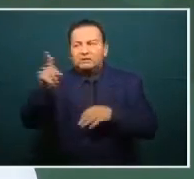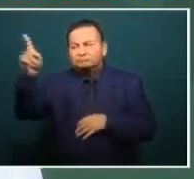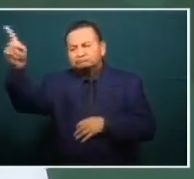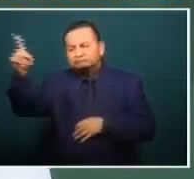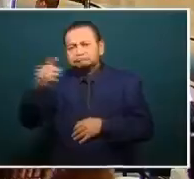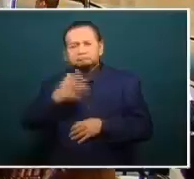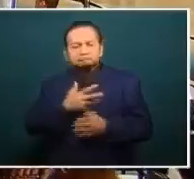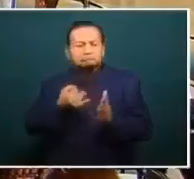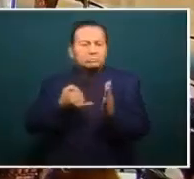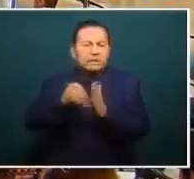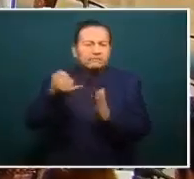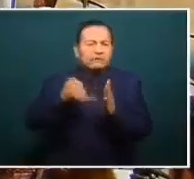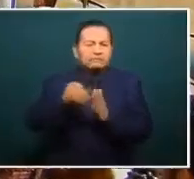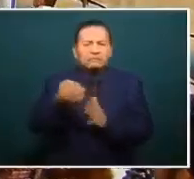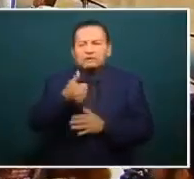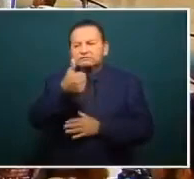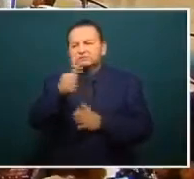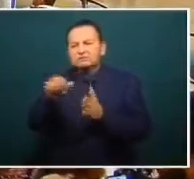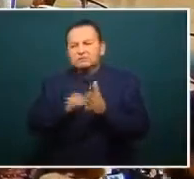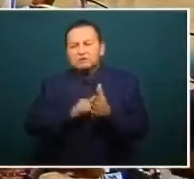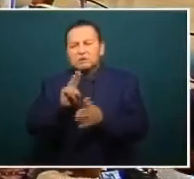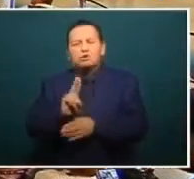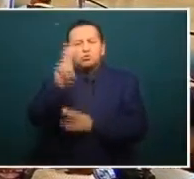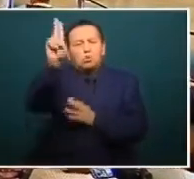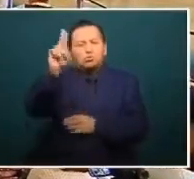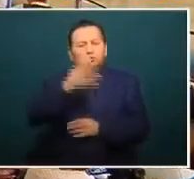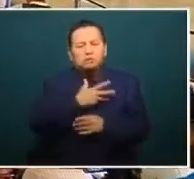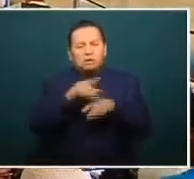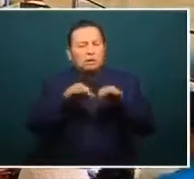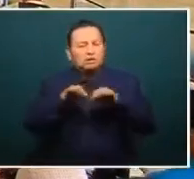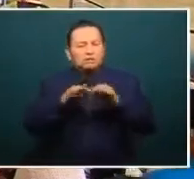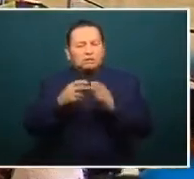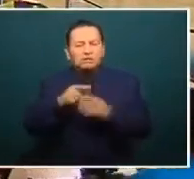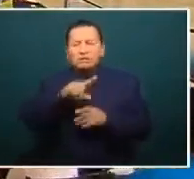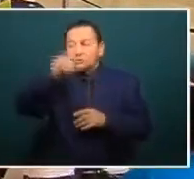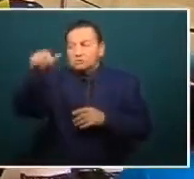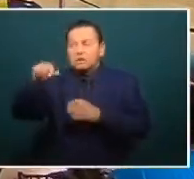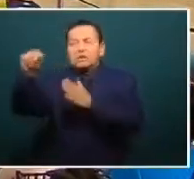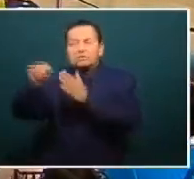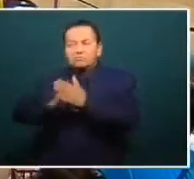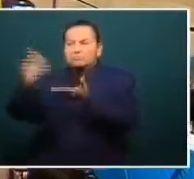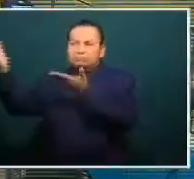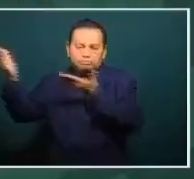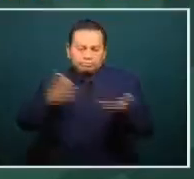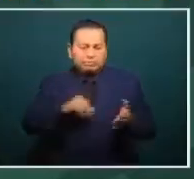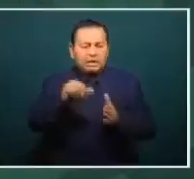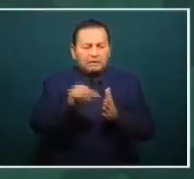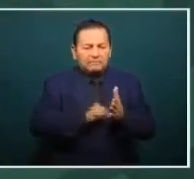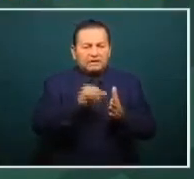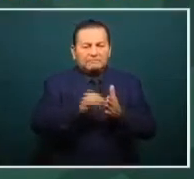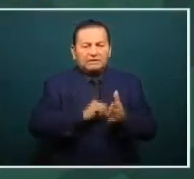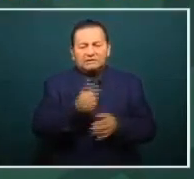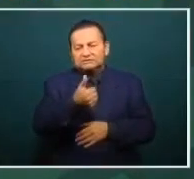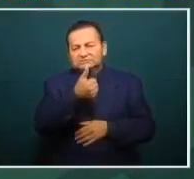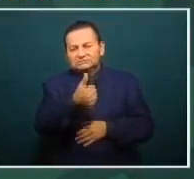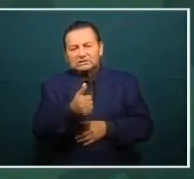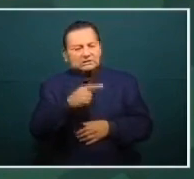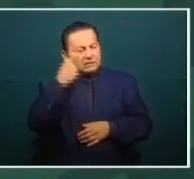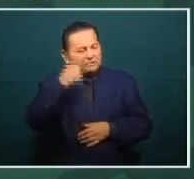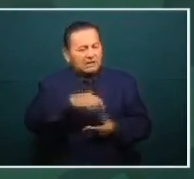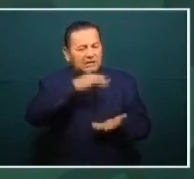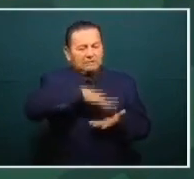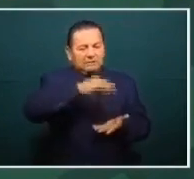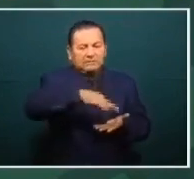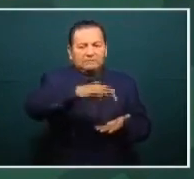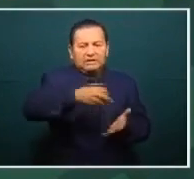So before they used to leave or have to leave for 6 months or permanent, and they would return for